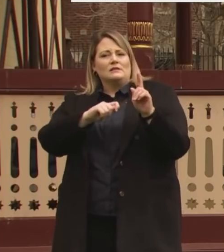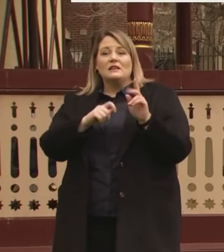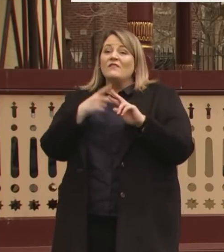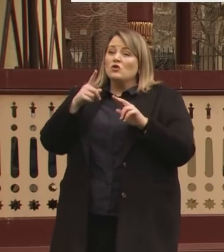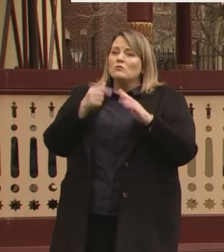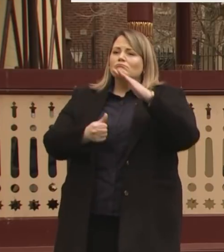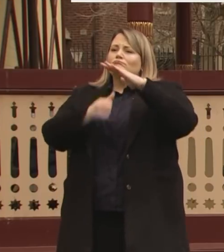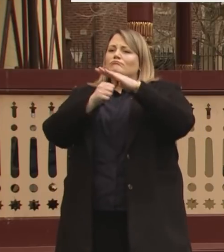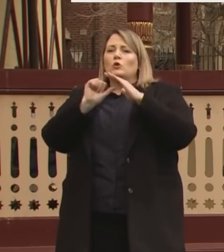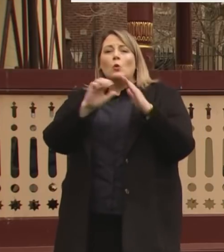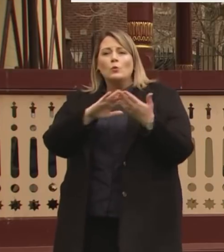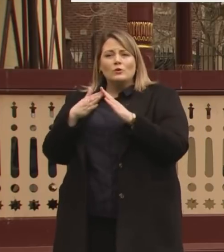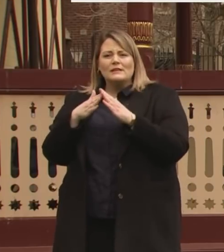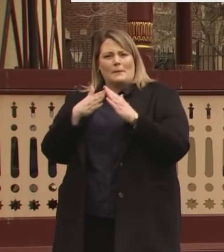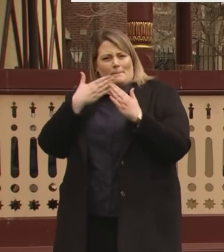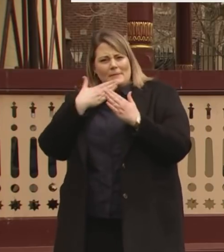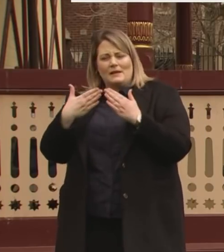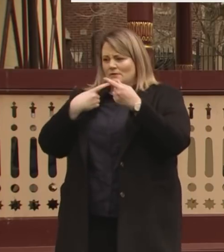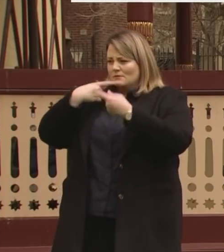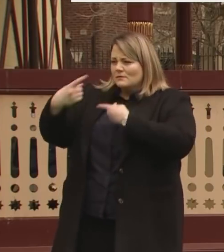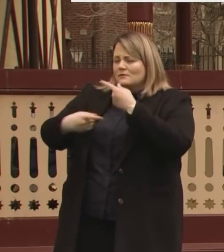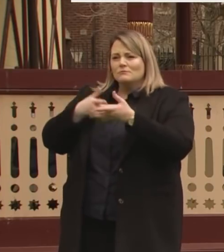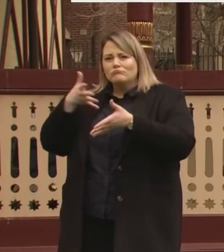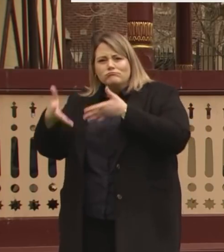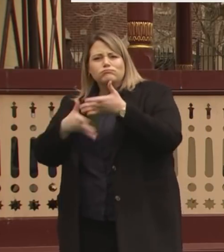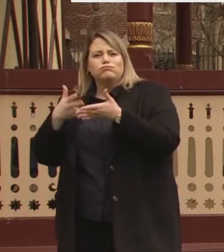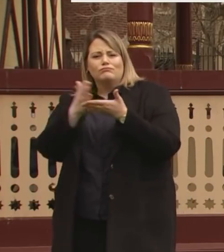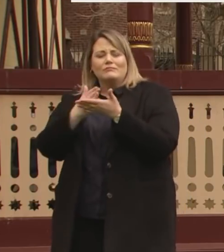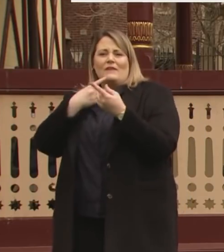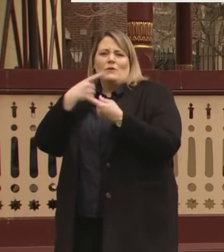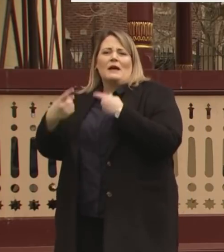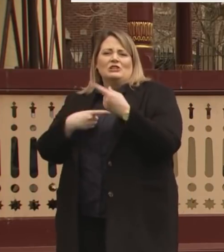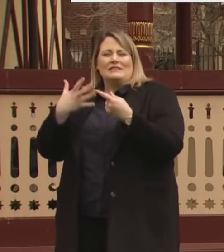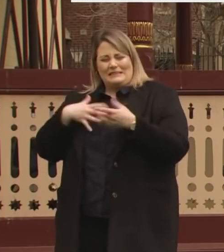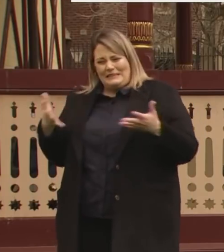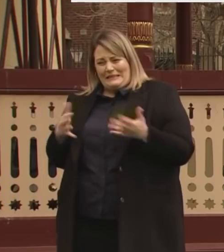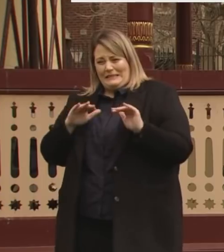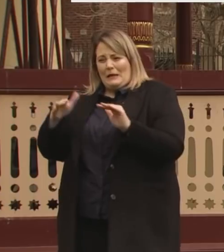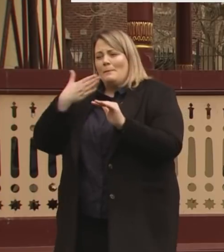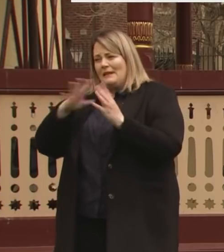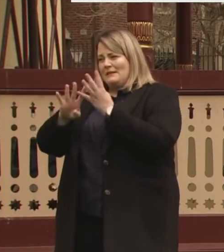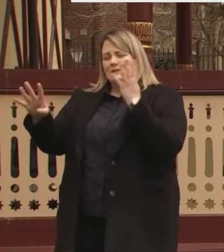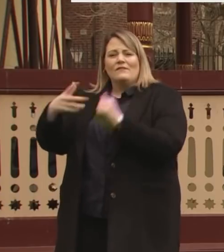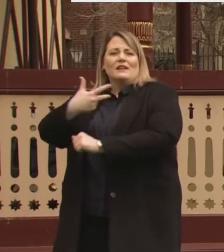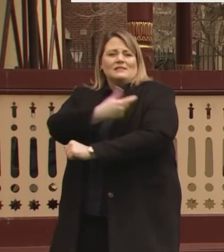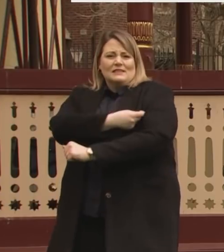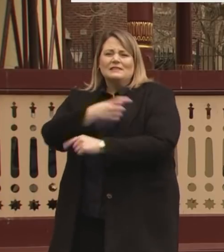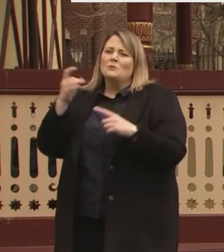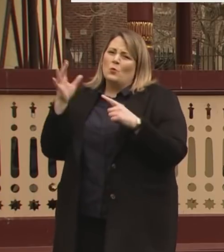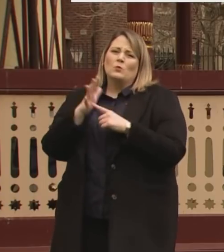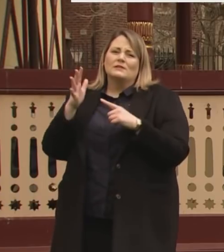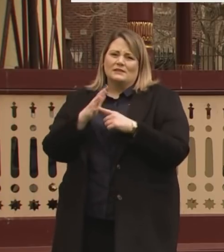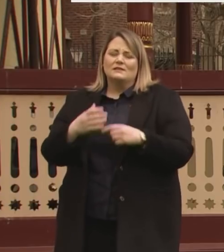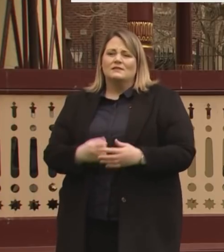information, that is really critical to get the word out. As the Premier said, it is absolutely a race. We've got the same number today as yesterday, but